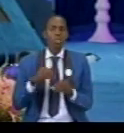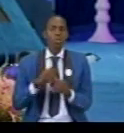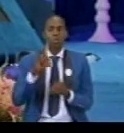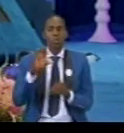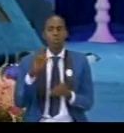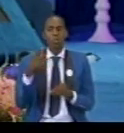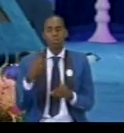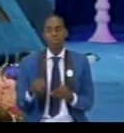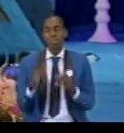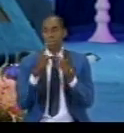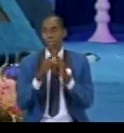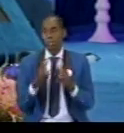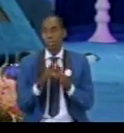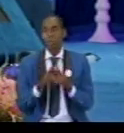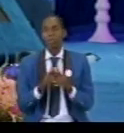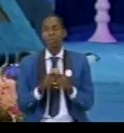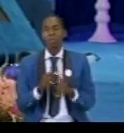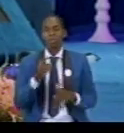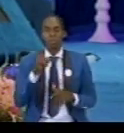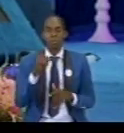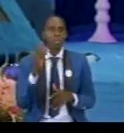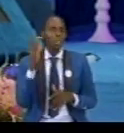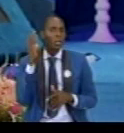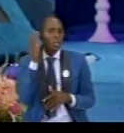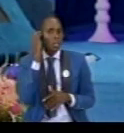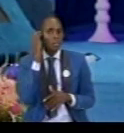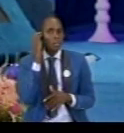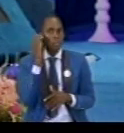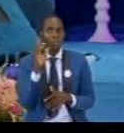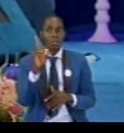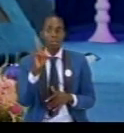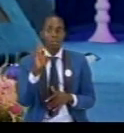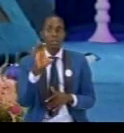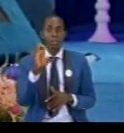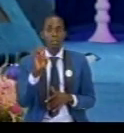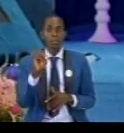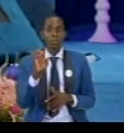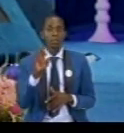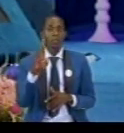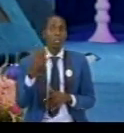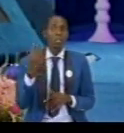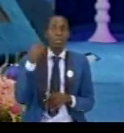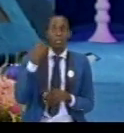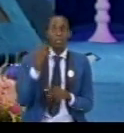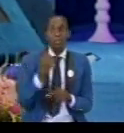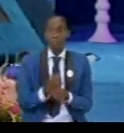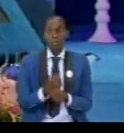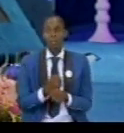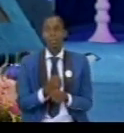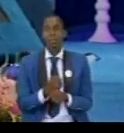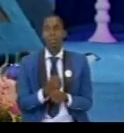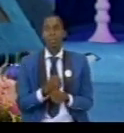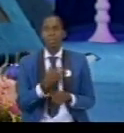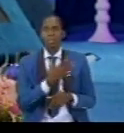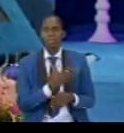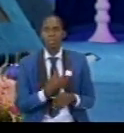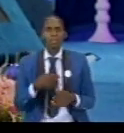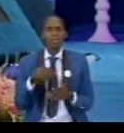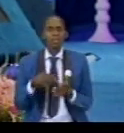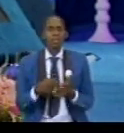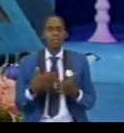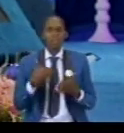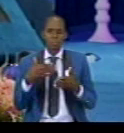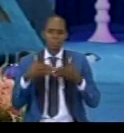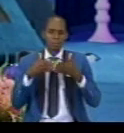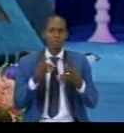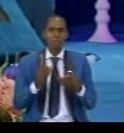I had Baba's December last year. So, and this thing has resulted into loss of memory.